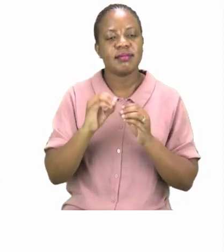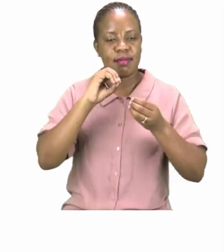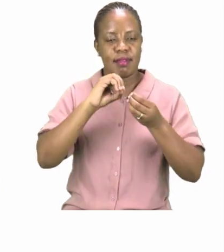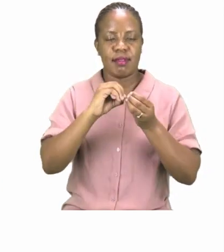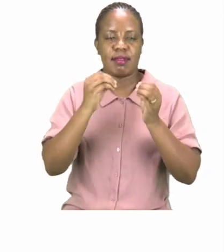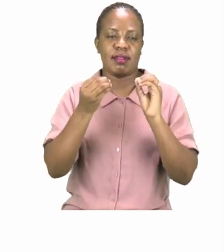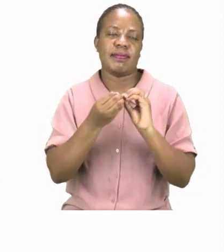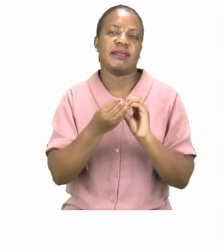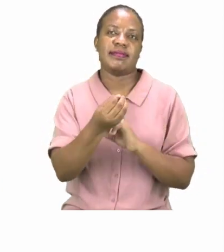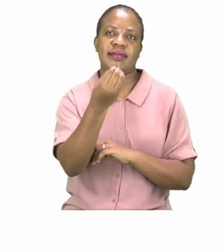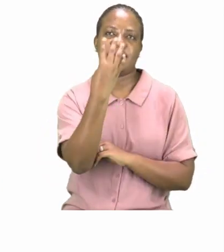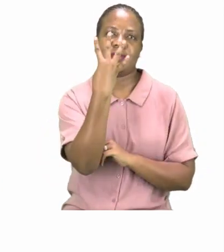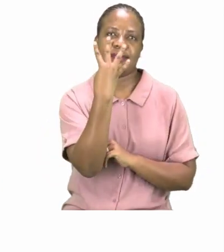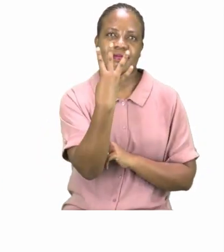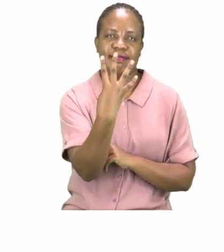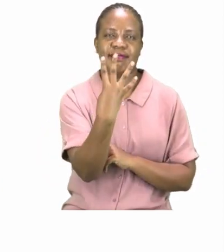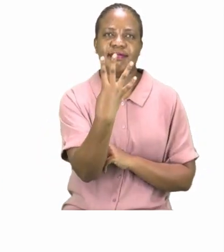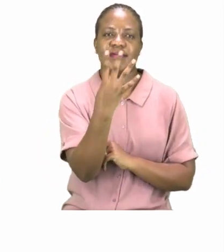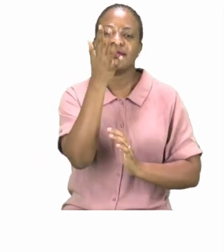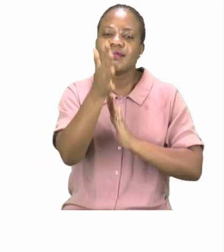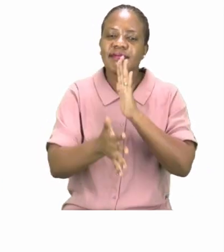Everyone, let's say 4.